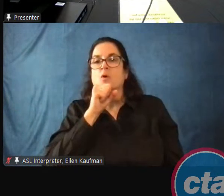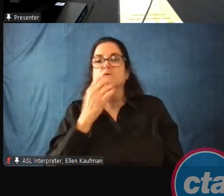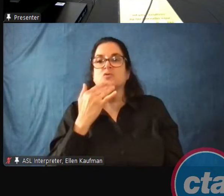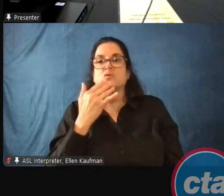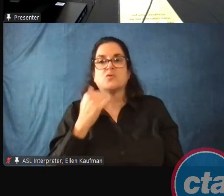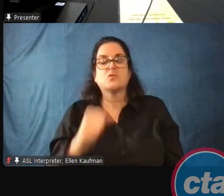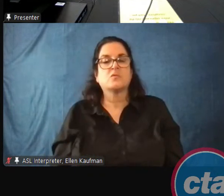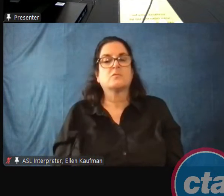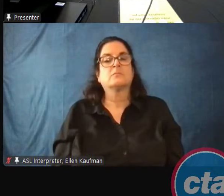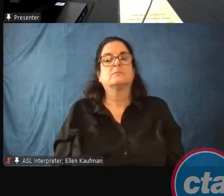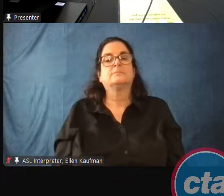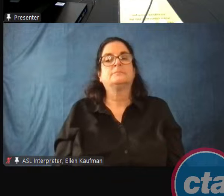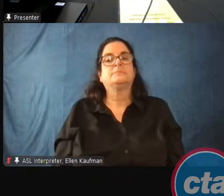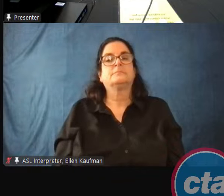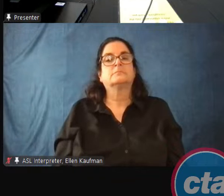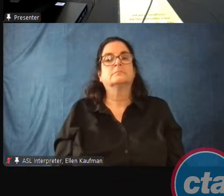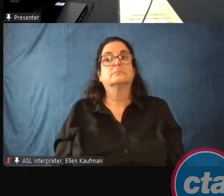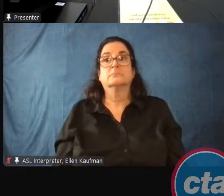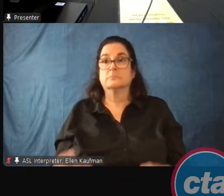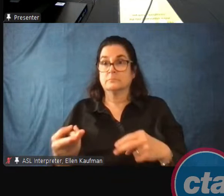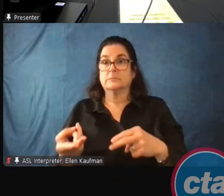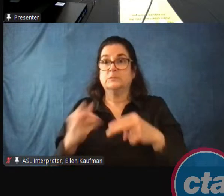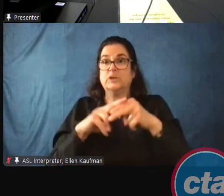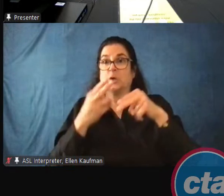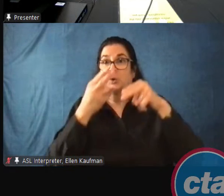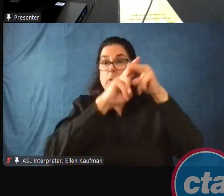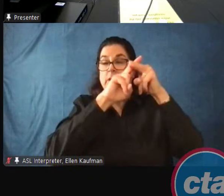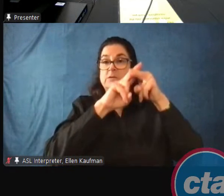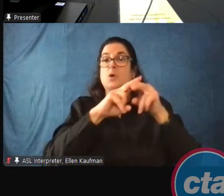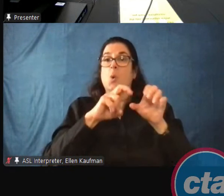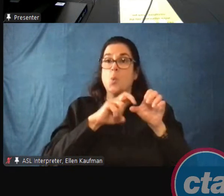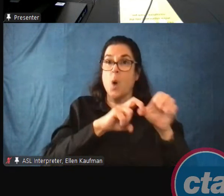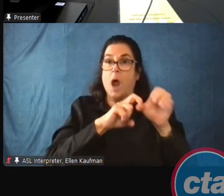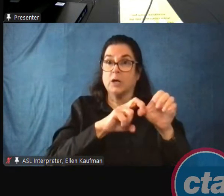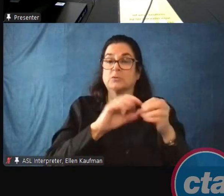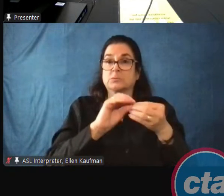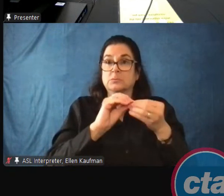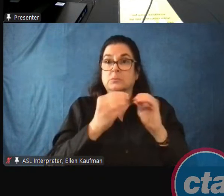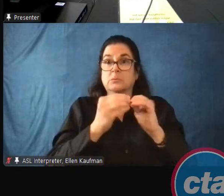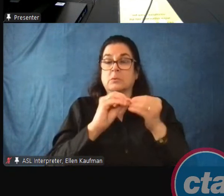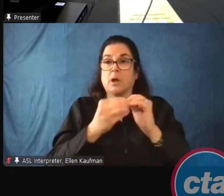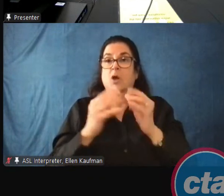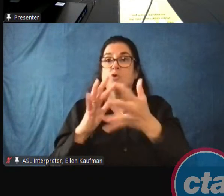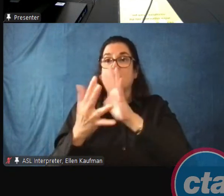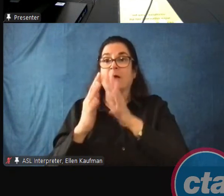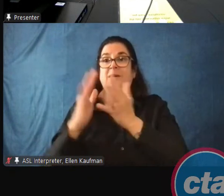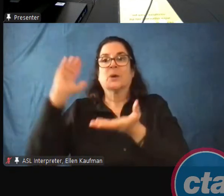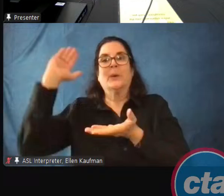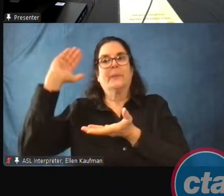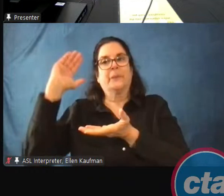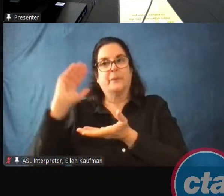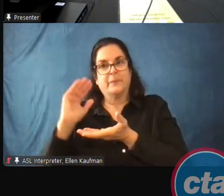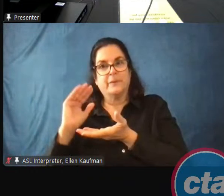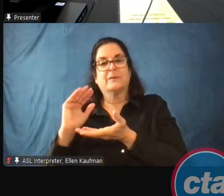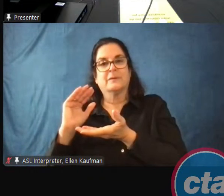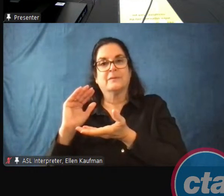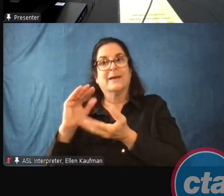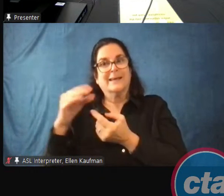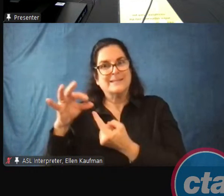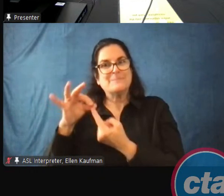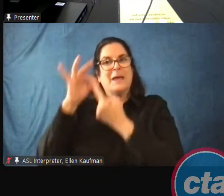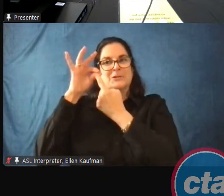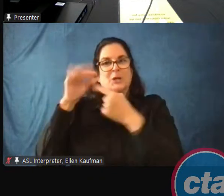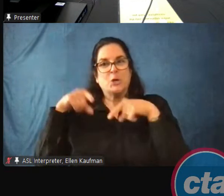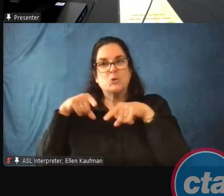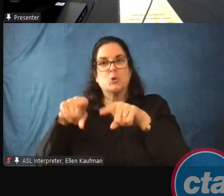due to increased transit ridership, we have a major congestion relief, especially during peak hours. So